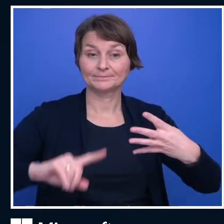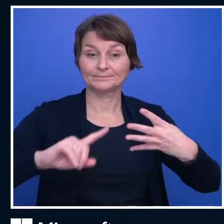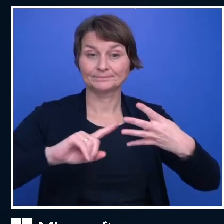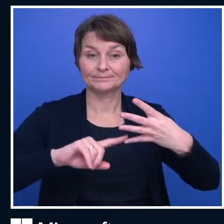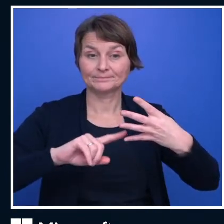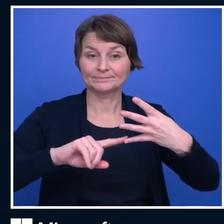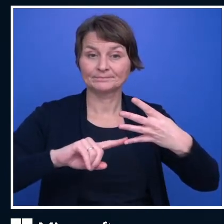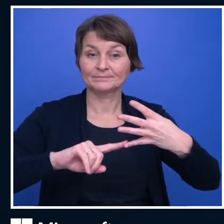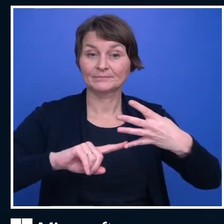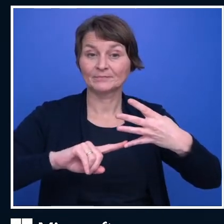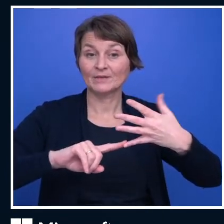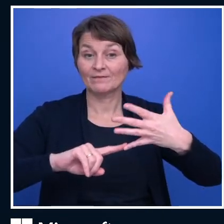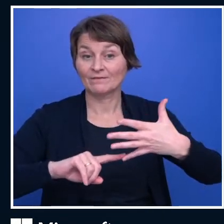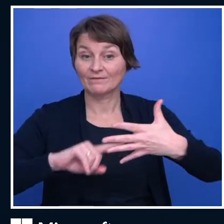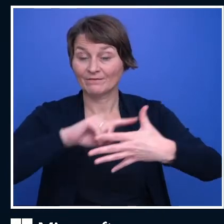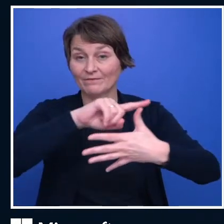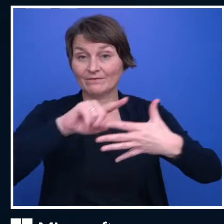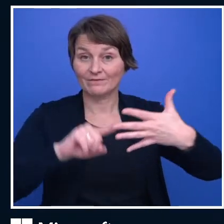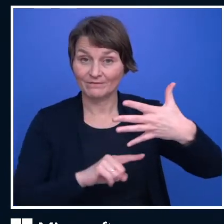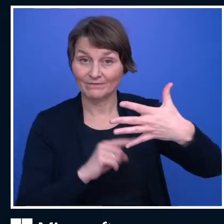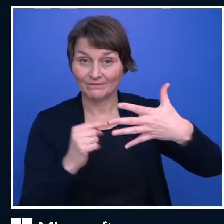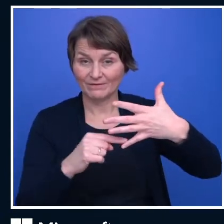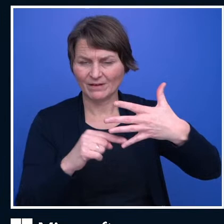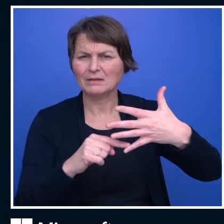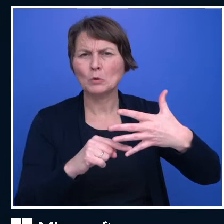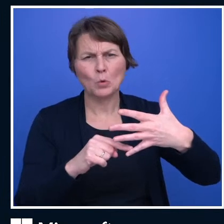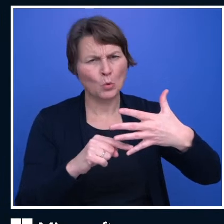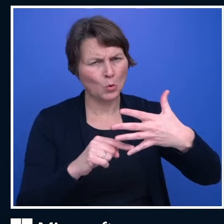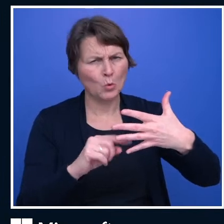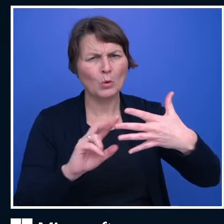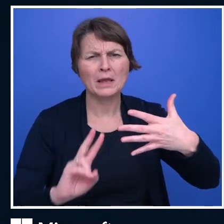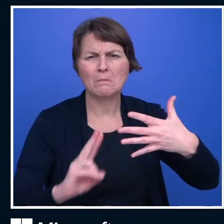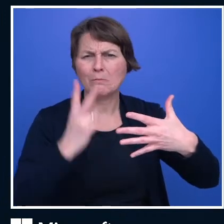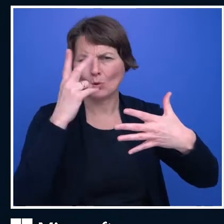important sub-library for sequence modeling and